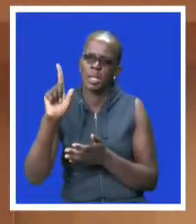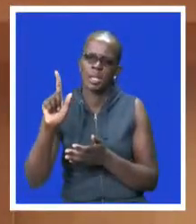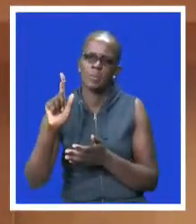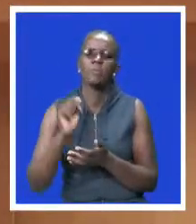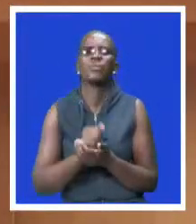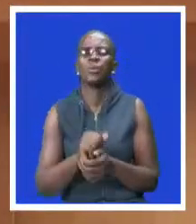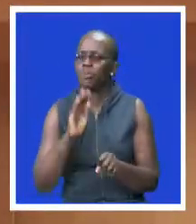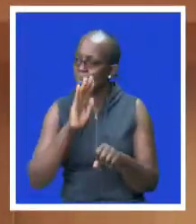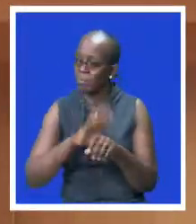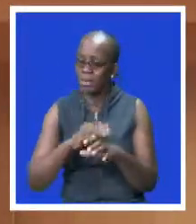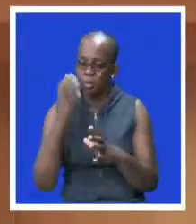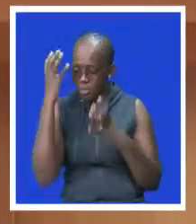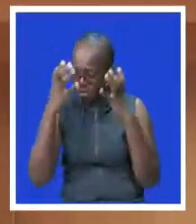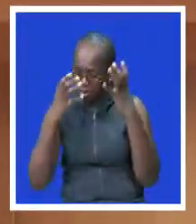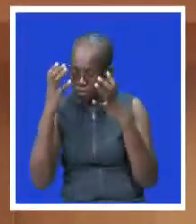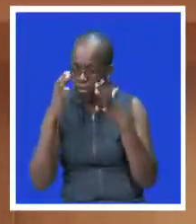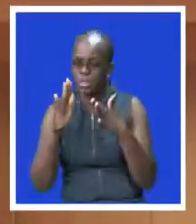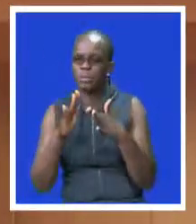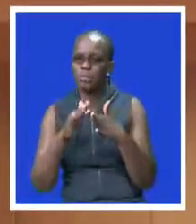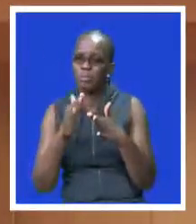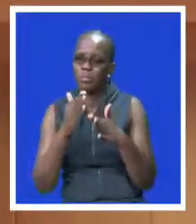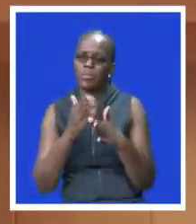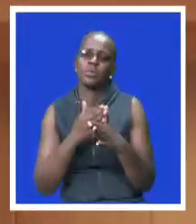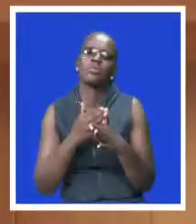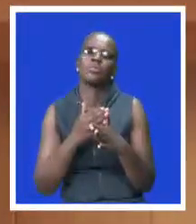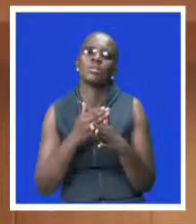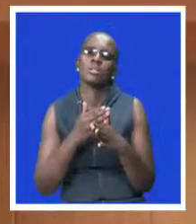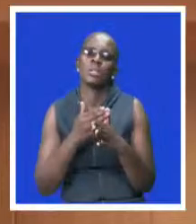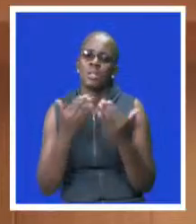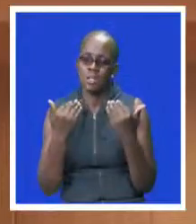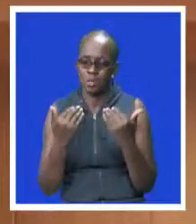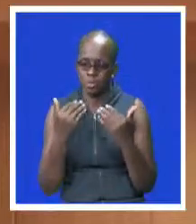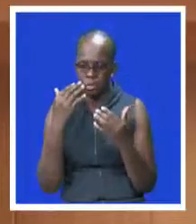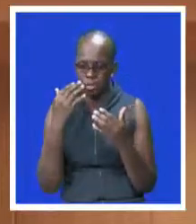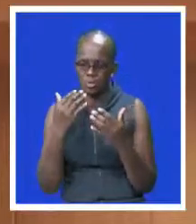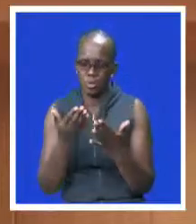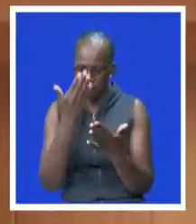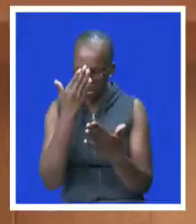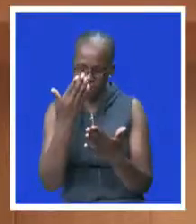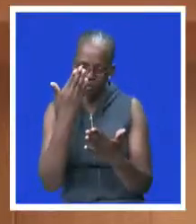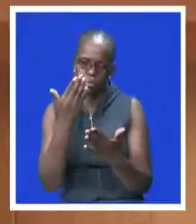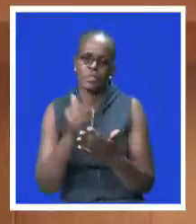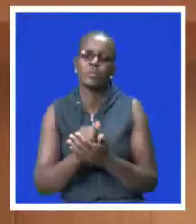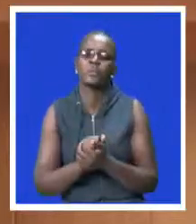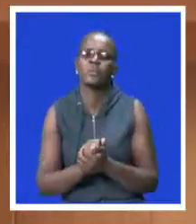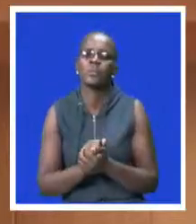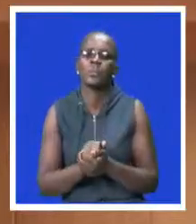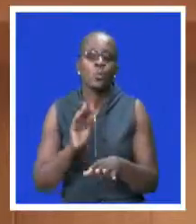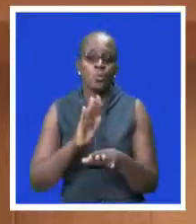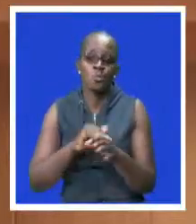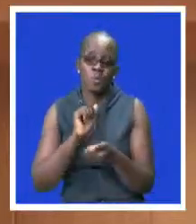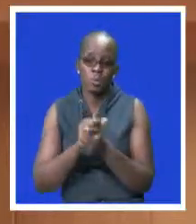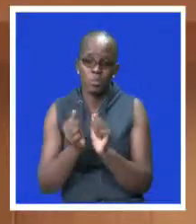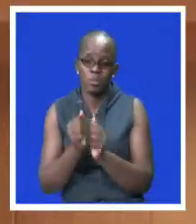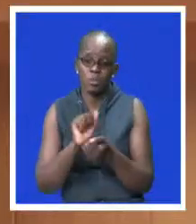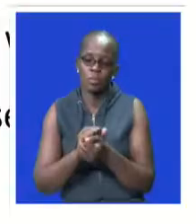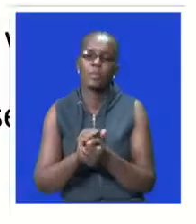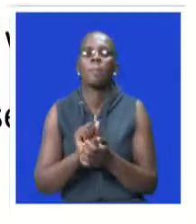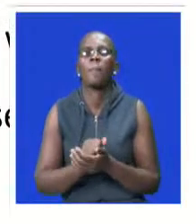confused about that you've never written an email. It's not a problem. The important thing here is the language that you're going to use. Let's look at this